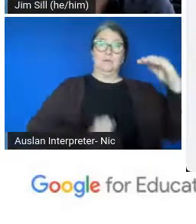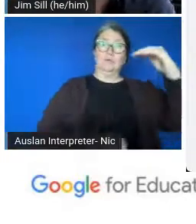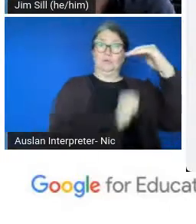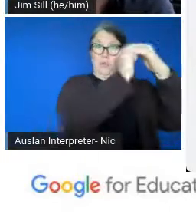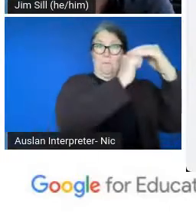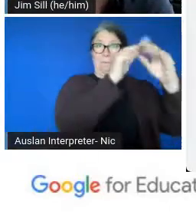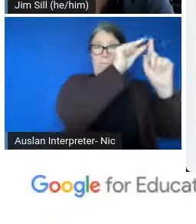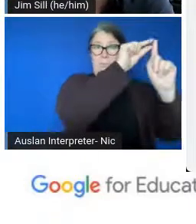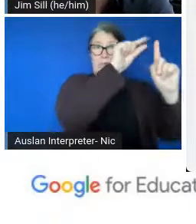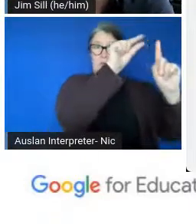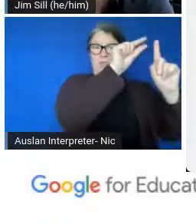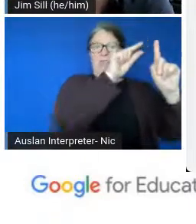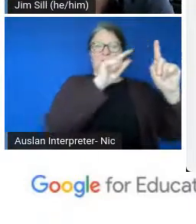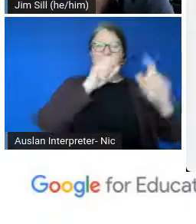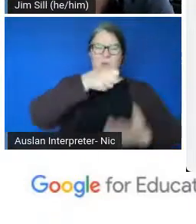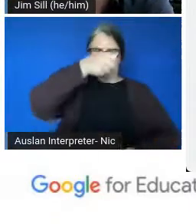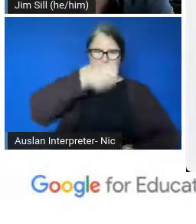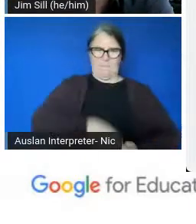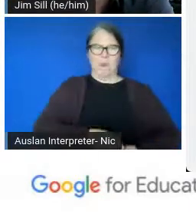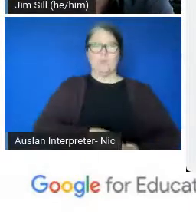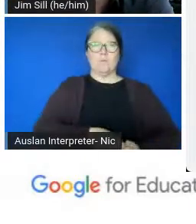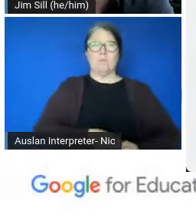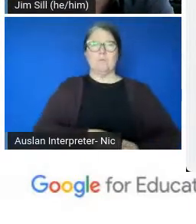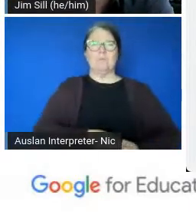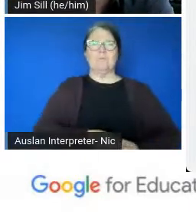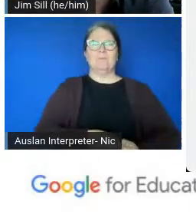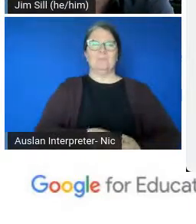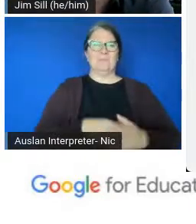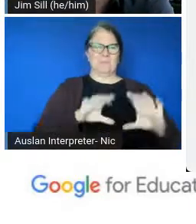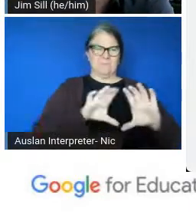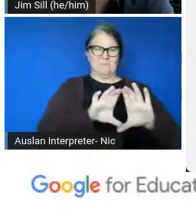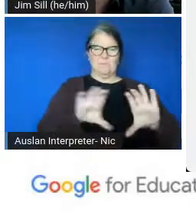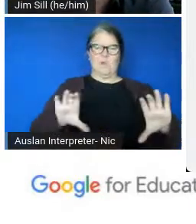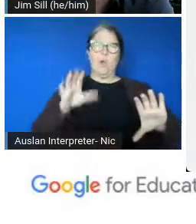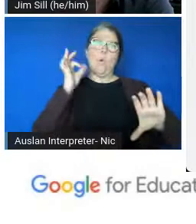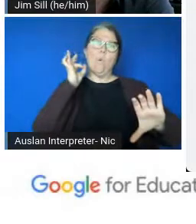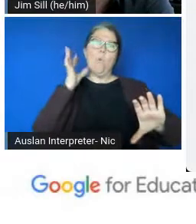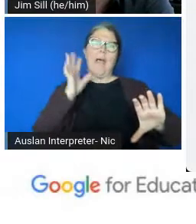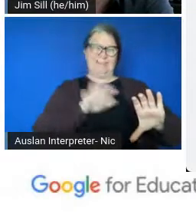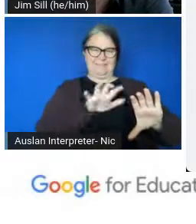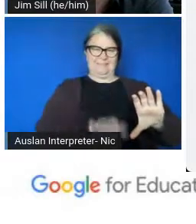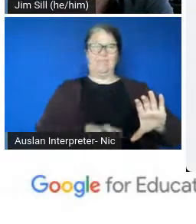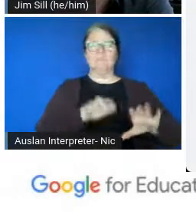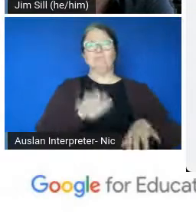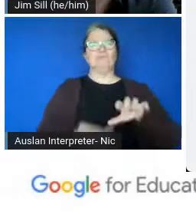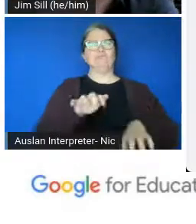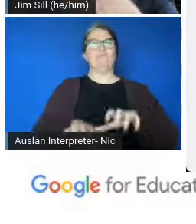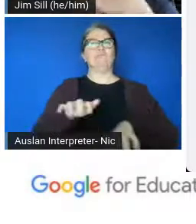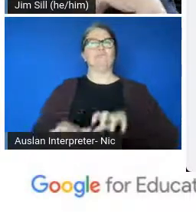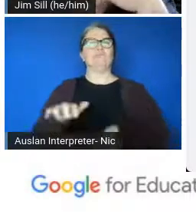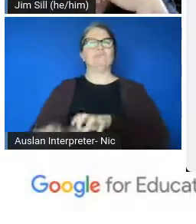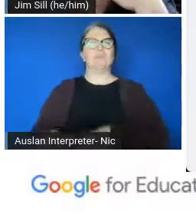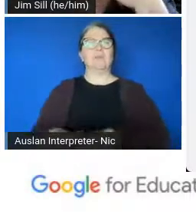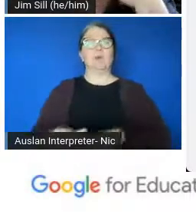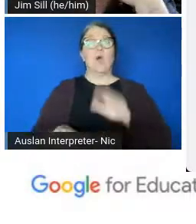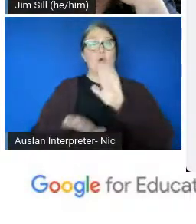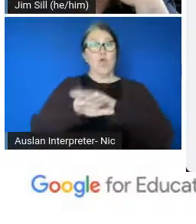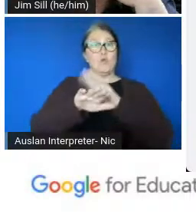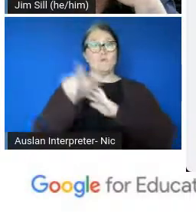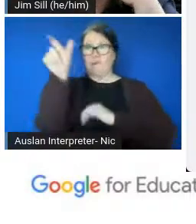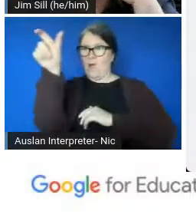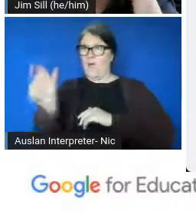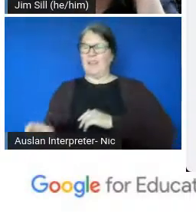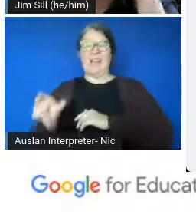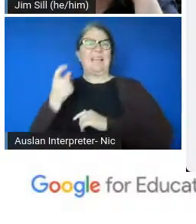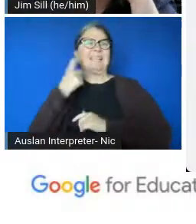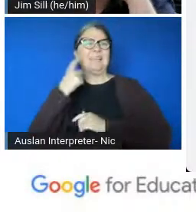white is kind of like where you're going to fill your page in. And then on the right here, you can see it's got a very simple menu. And I love it